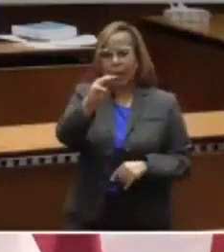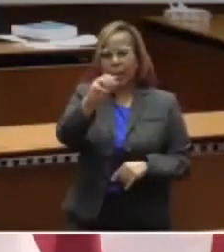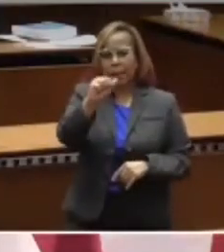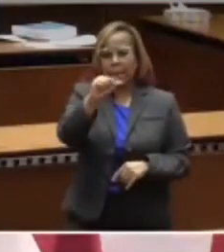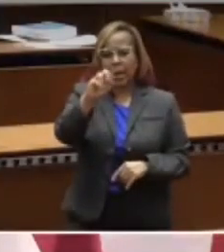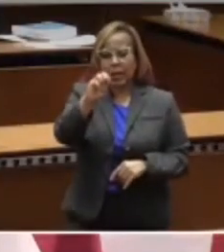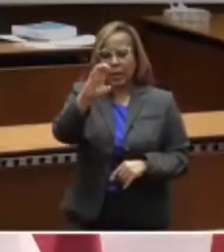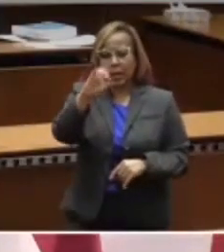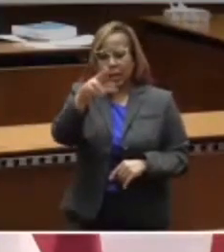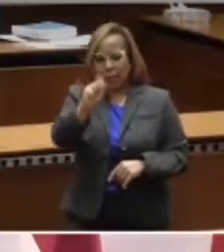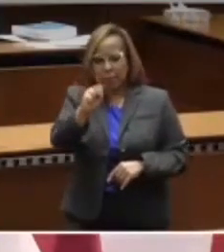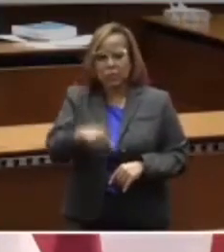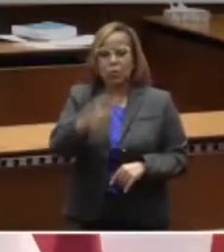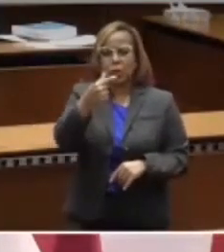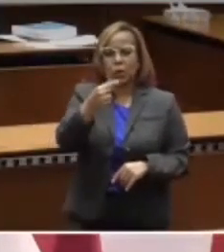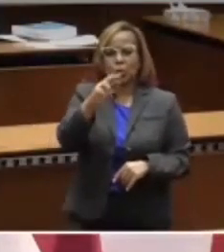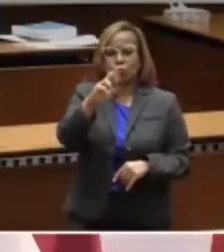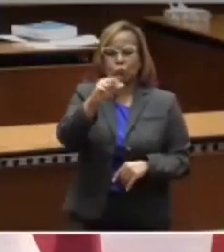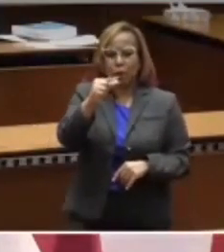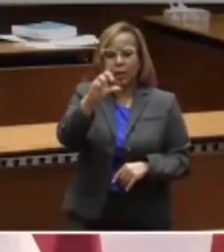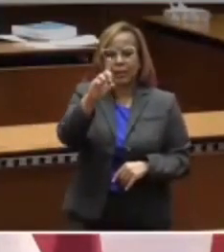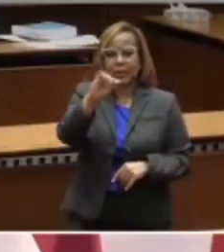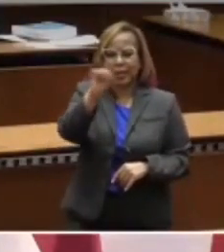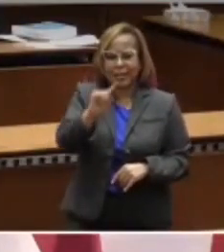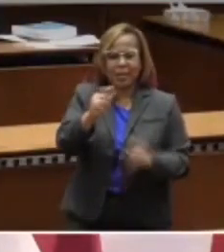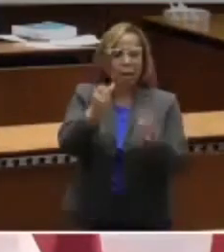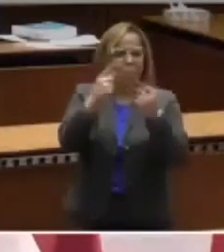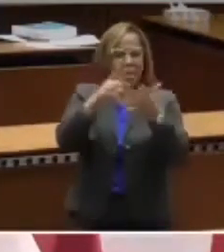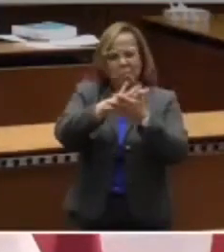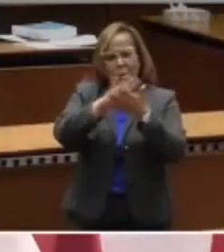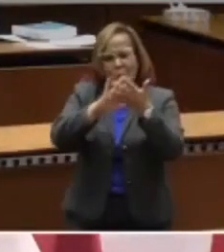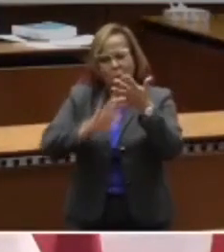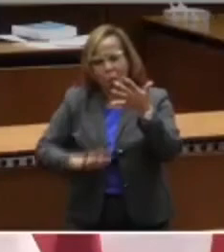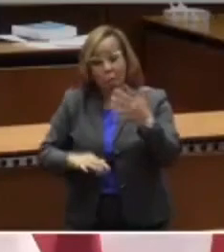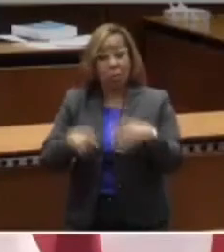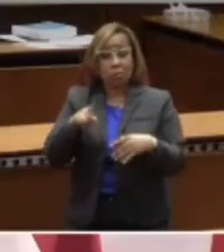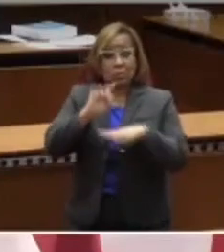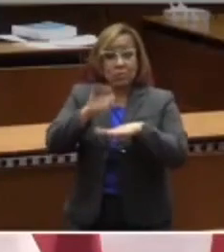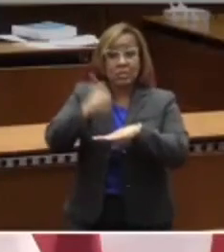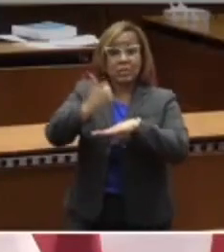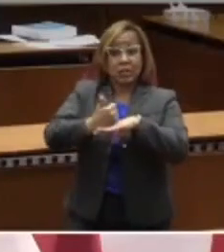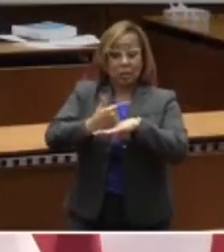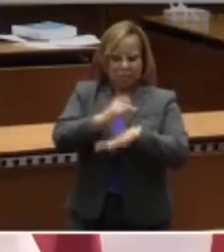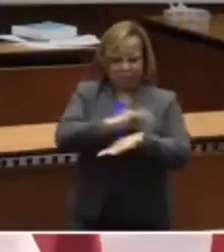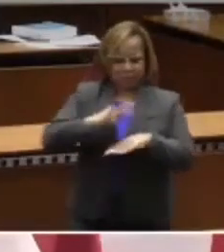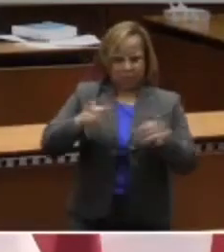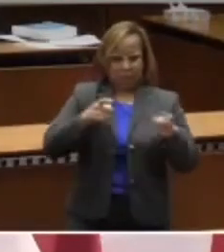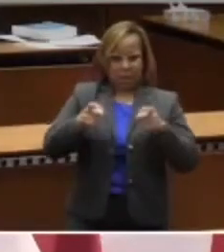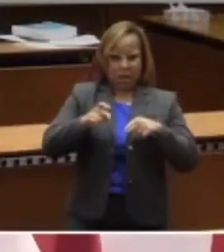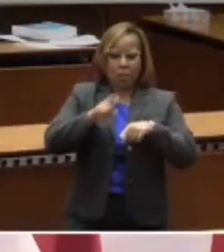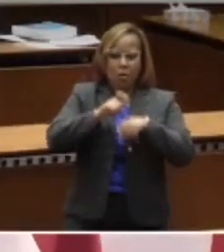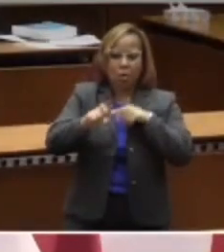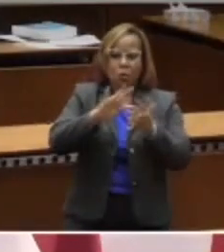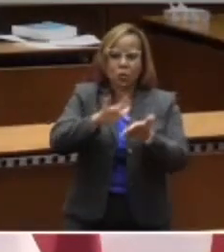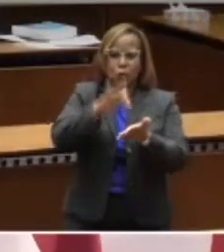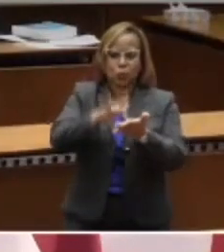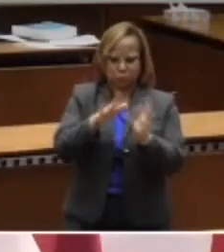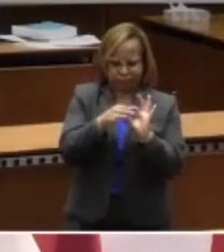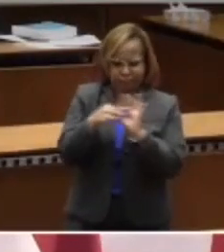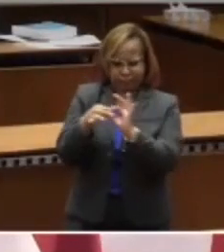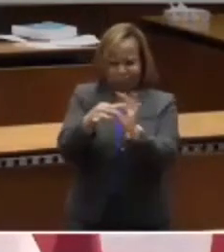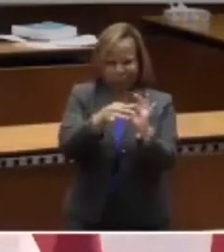Clemens, Greg Diaz, and Desiree Kettler, and many more, set up and staffed a call center,